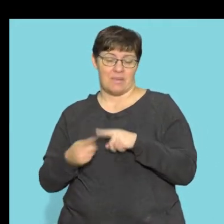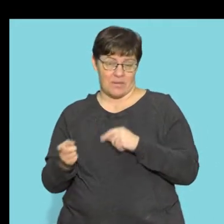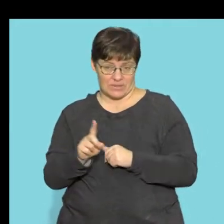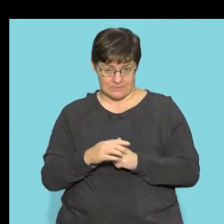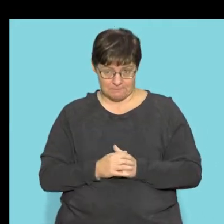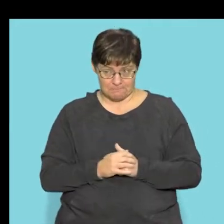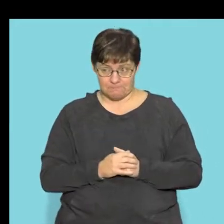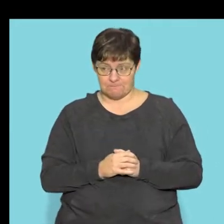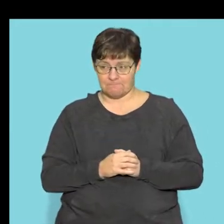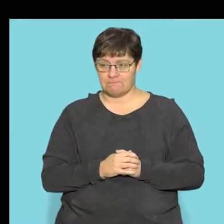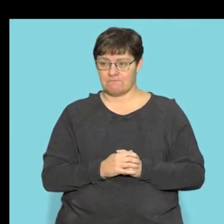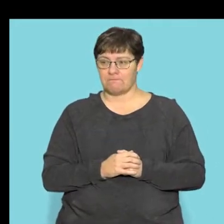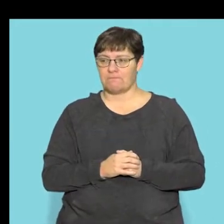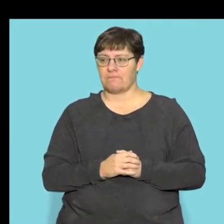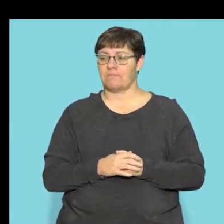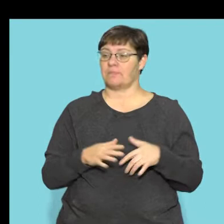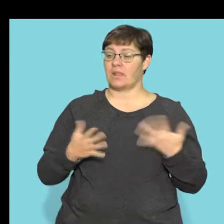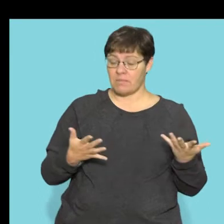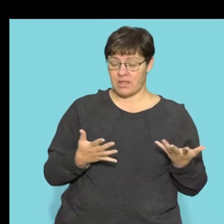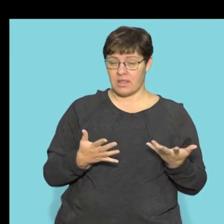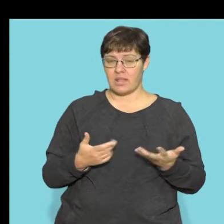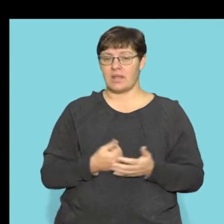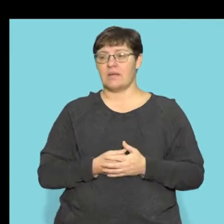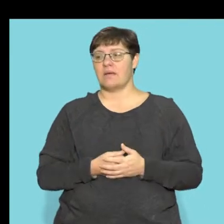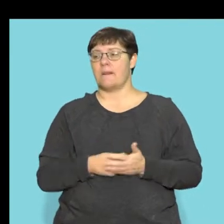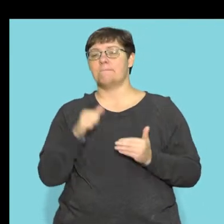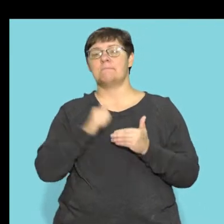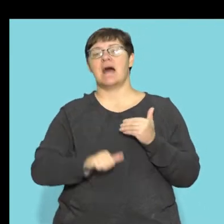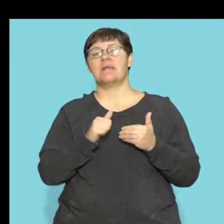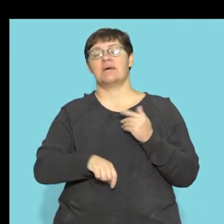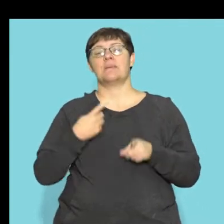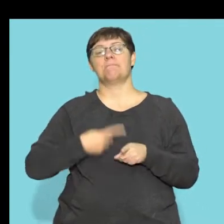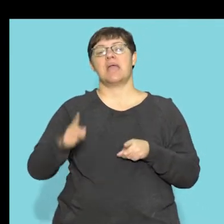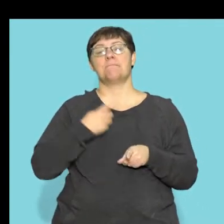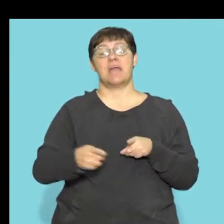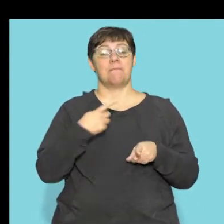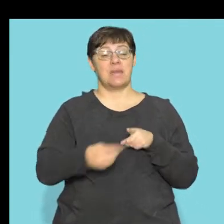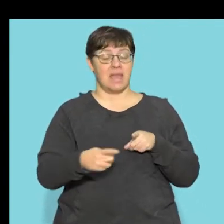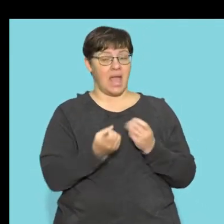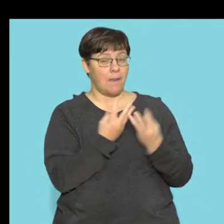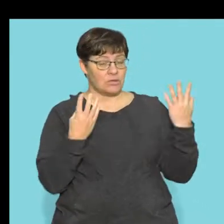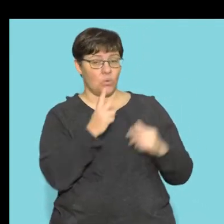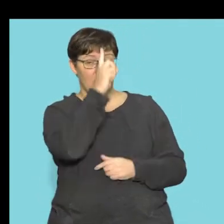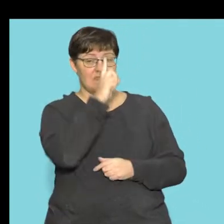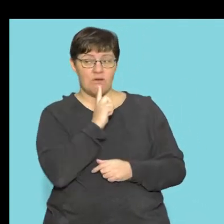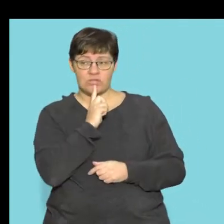particular loan. Now, if you repay a monthly installment of